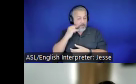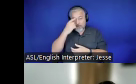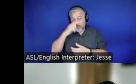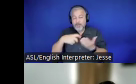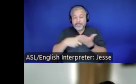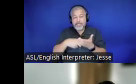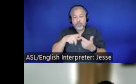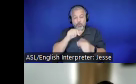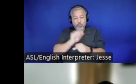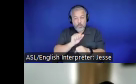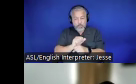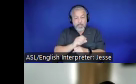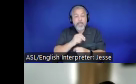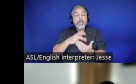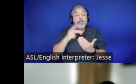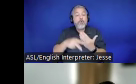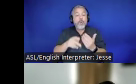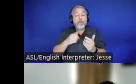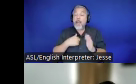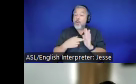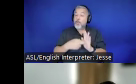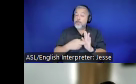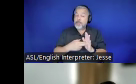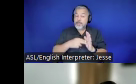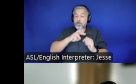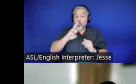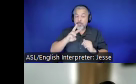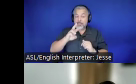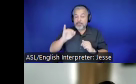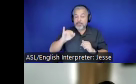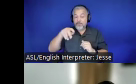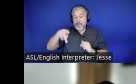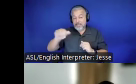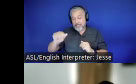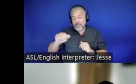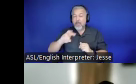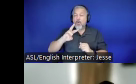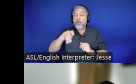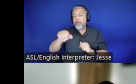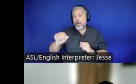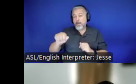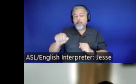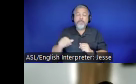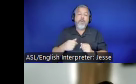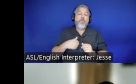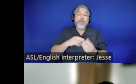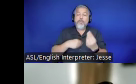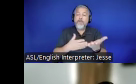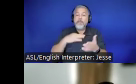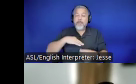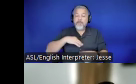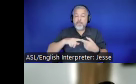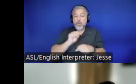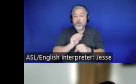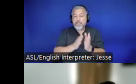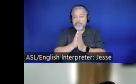Work. And the program I represent is the Work Incentives Planning and Assistance, or WIPA. We provide benefits and work incentives